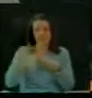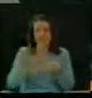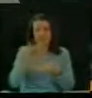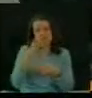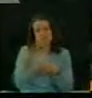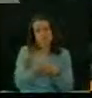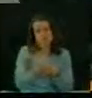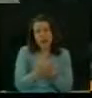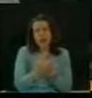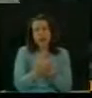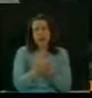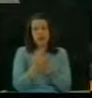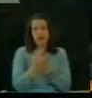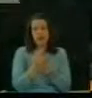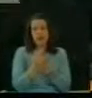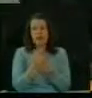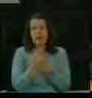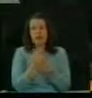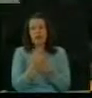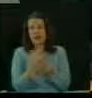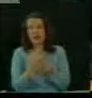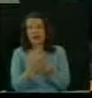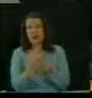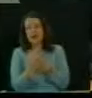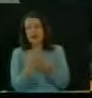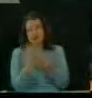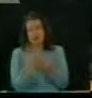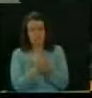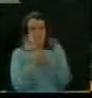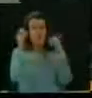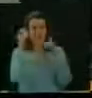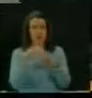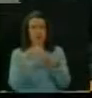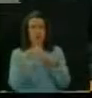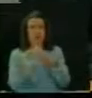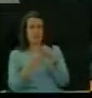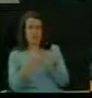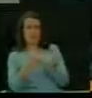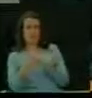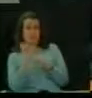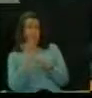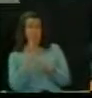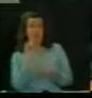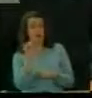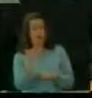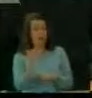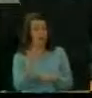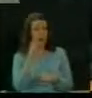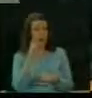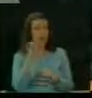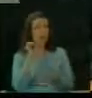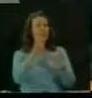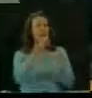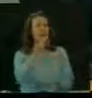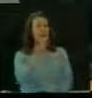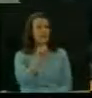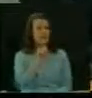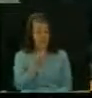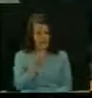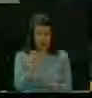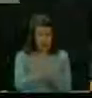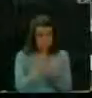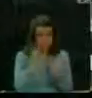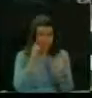year at A.J. Burnett at the end of the year. Certainly, is that an ethics violation for a teacher to accept a gift? We don't know, and that's why we need